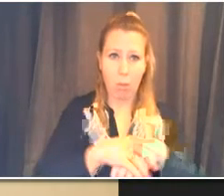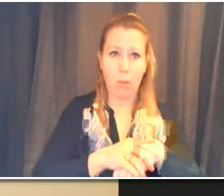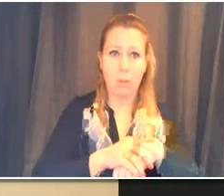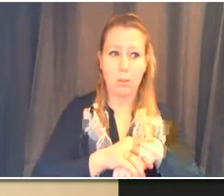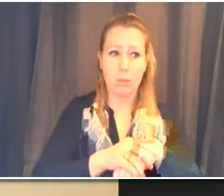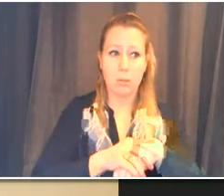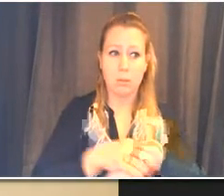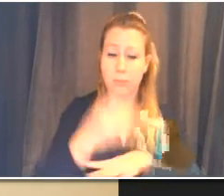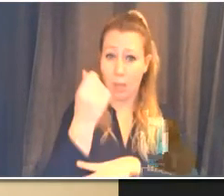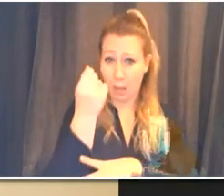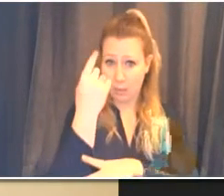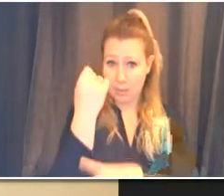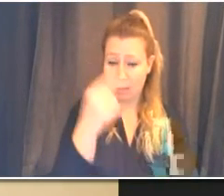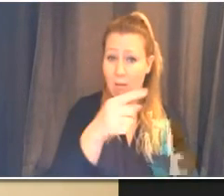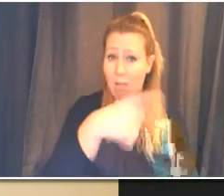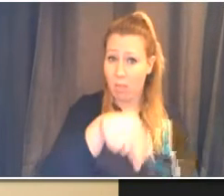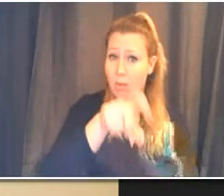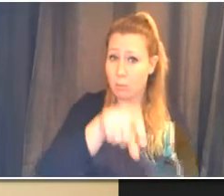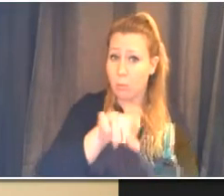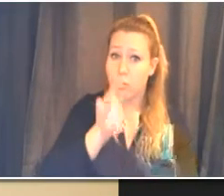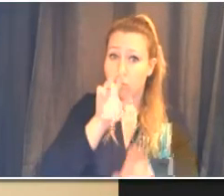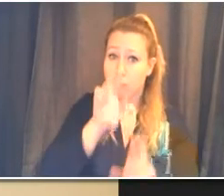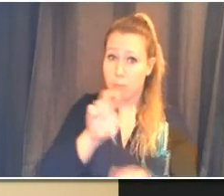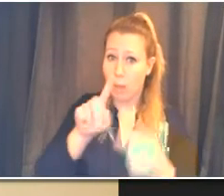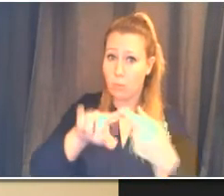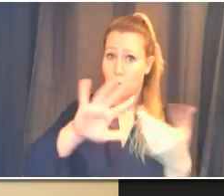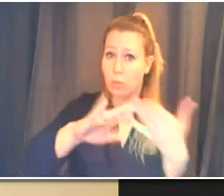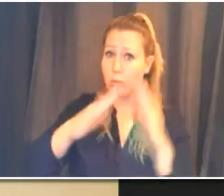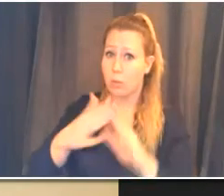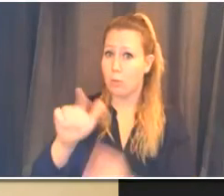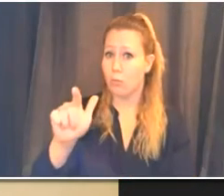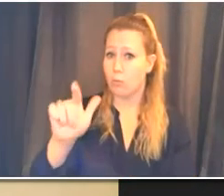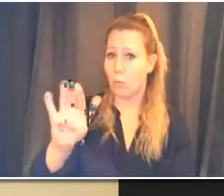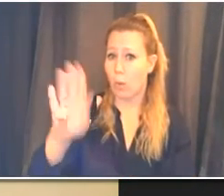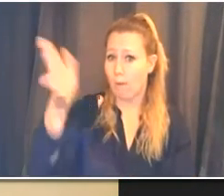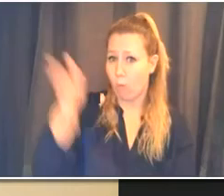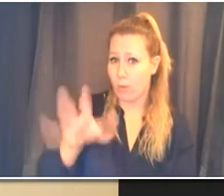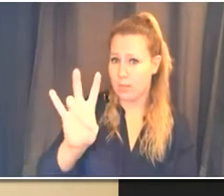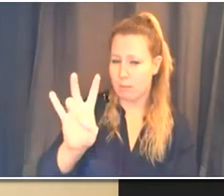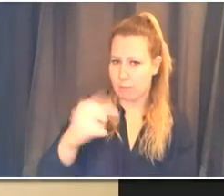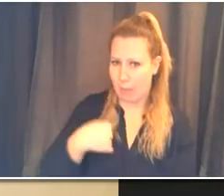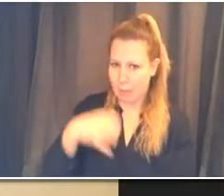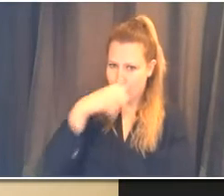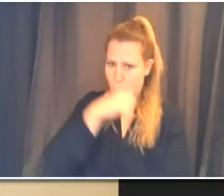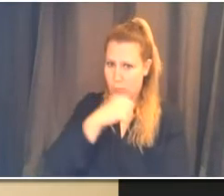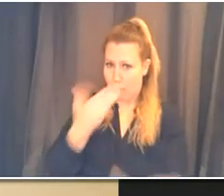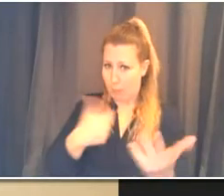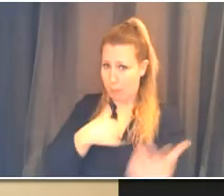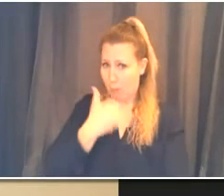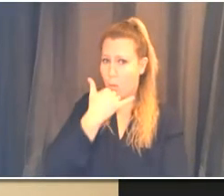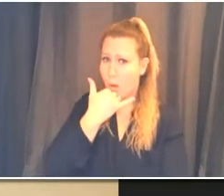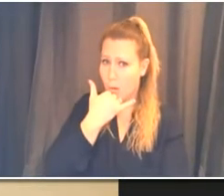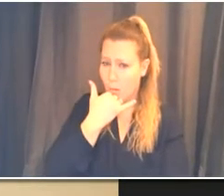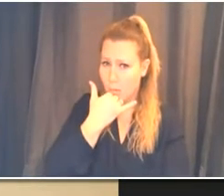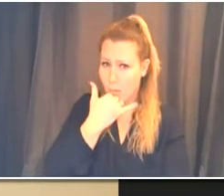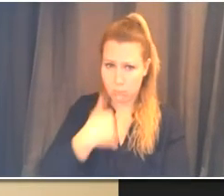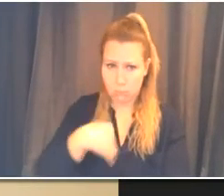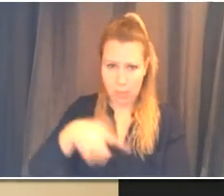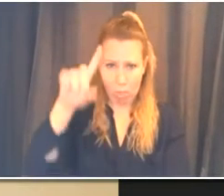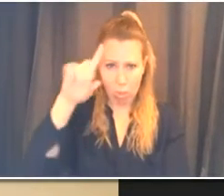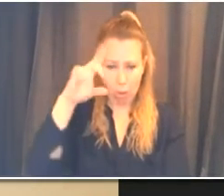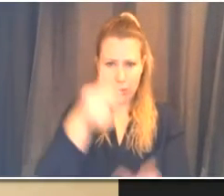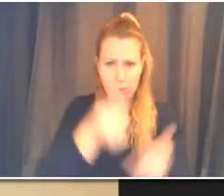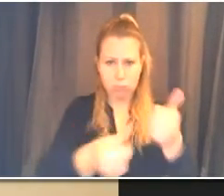creative in ensuring that uh DV victims also have their numbers in the event uh because I